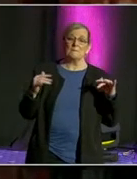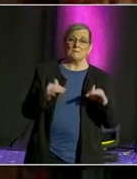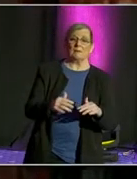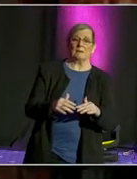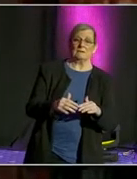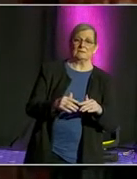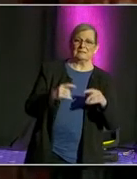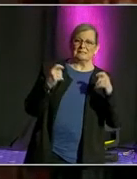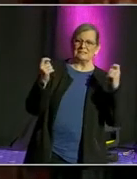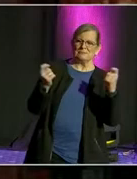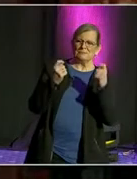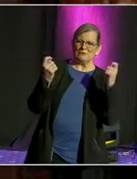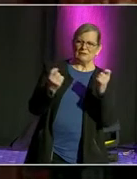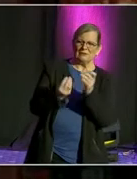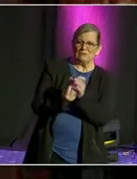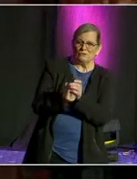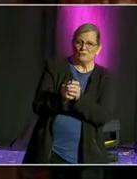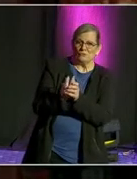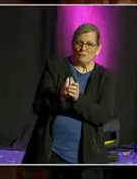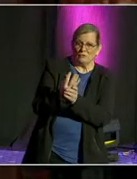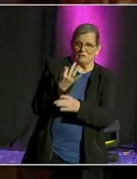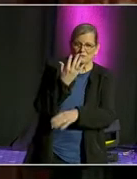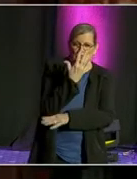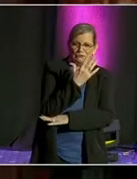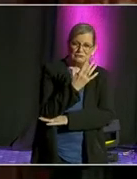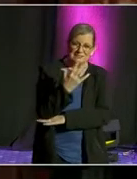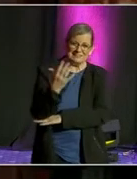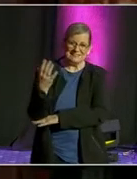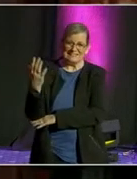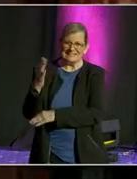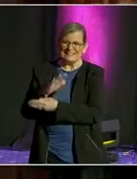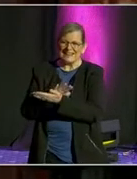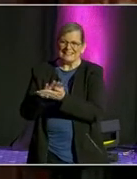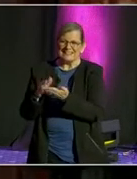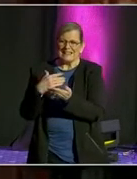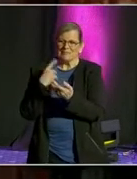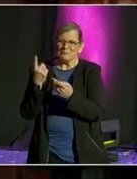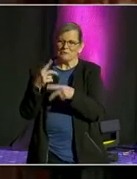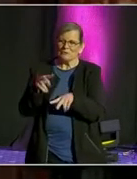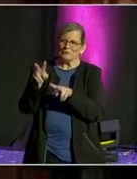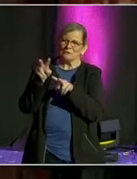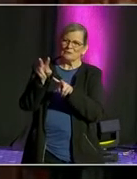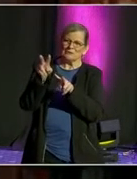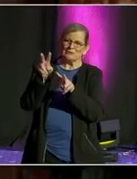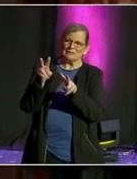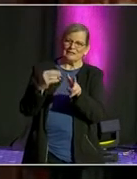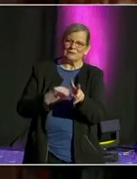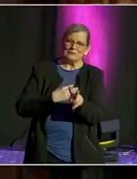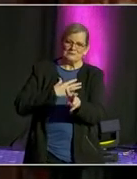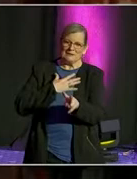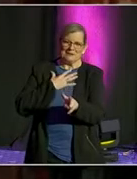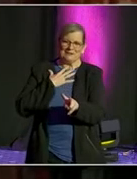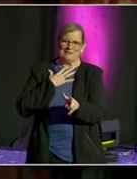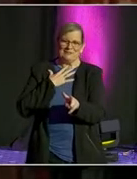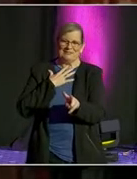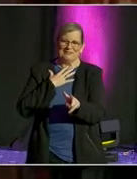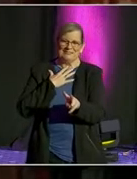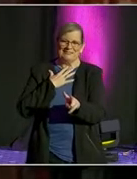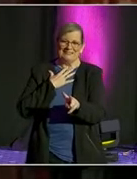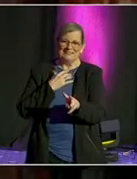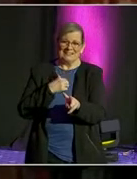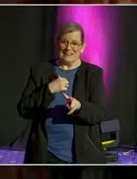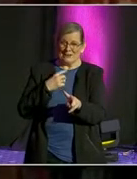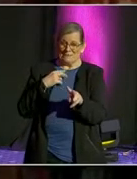trees. It is nice to have something to anticipate, and I'm very much looking